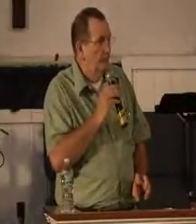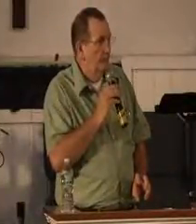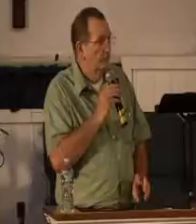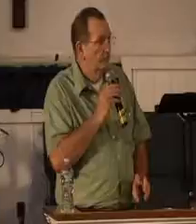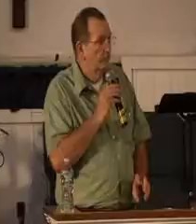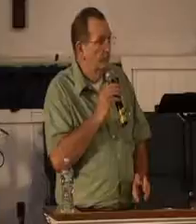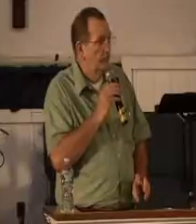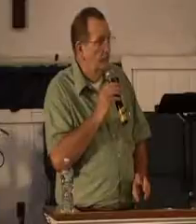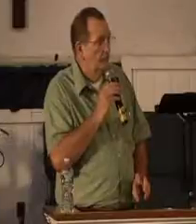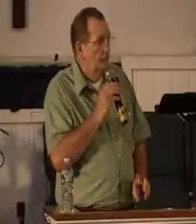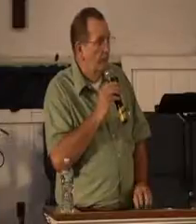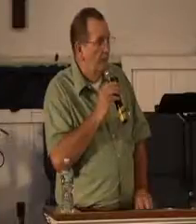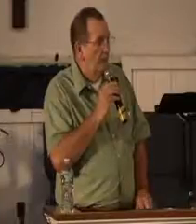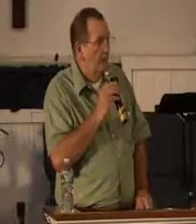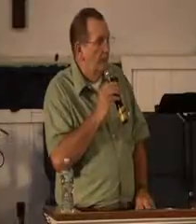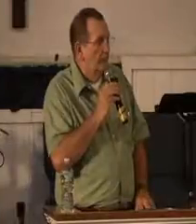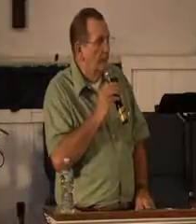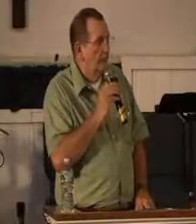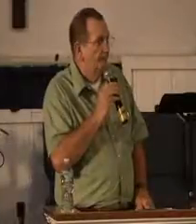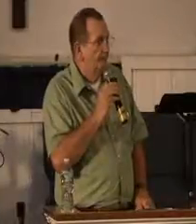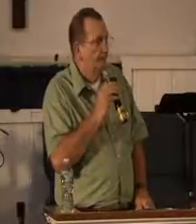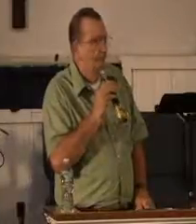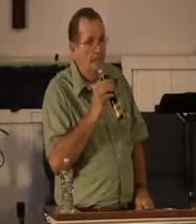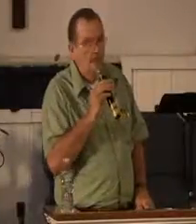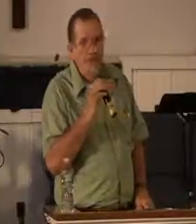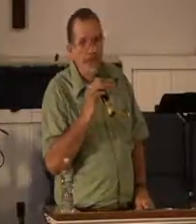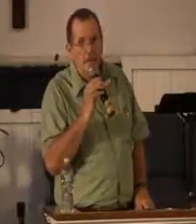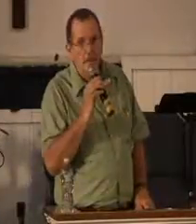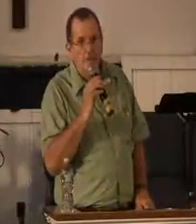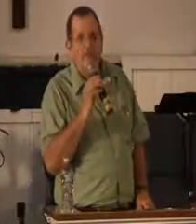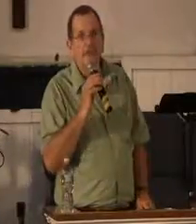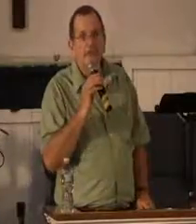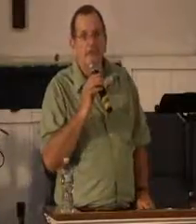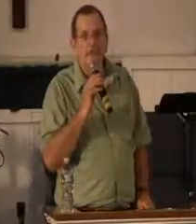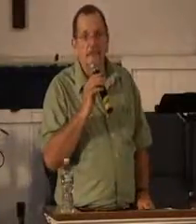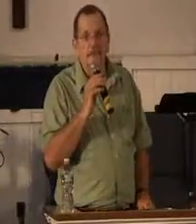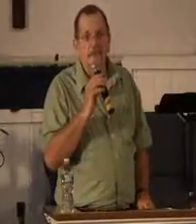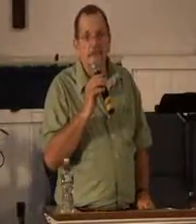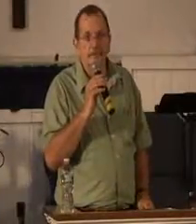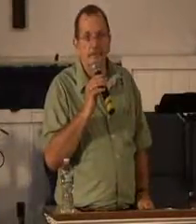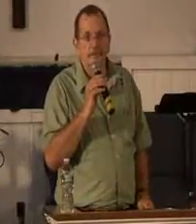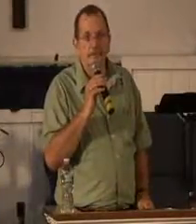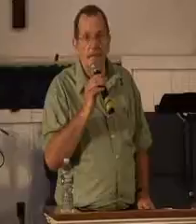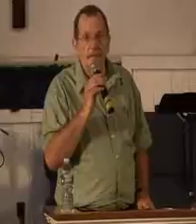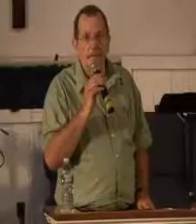Hello, my name is Michael, and I'm saved.